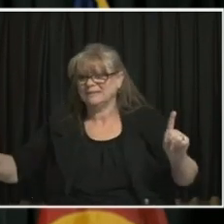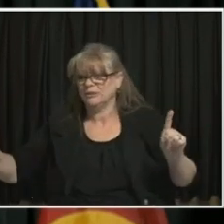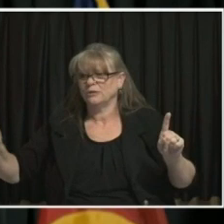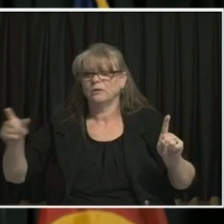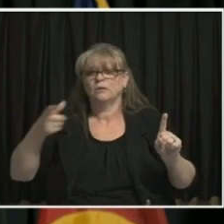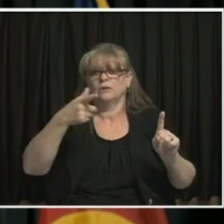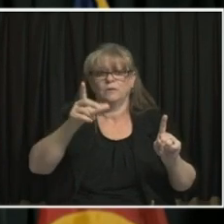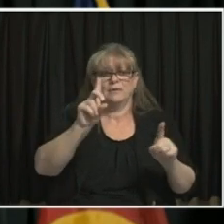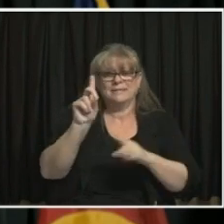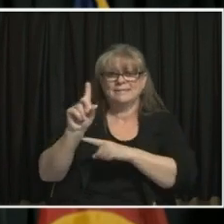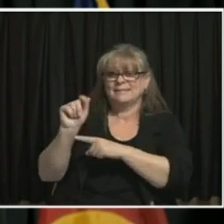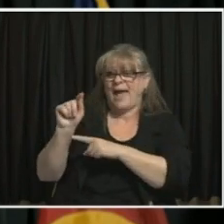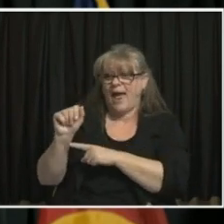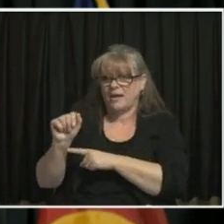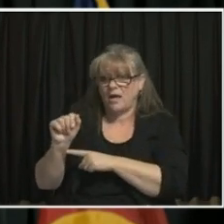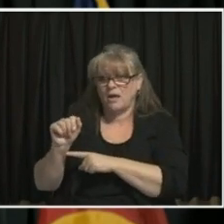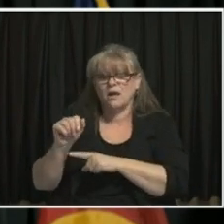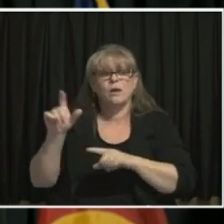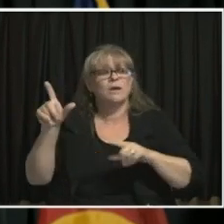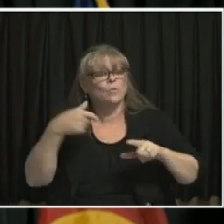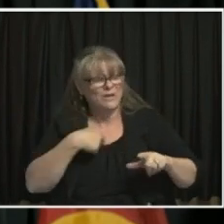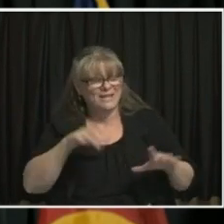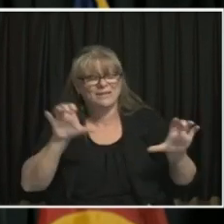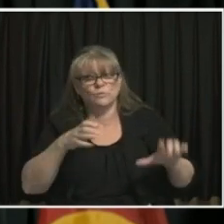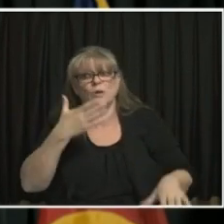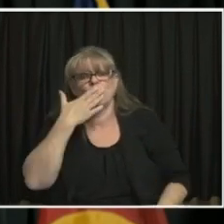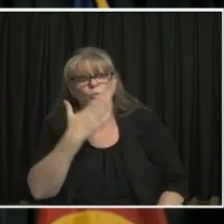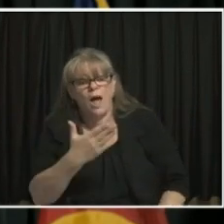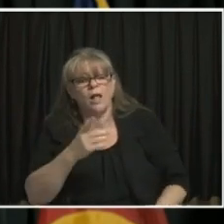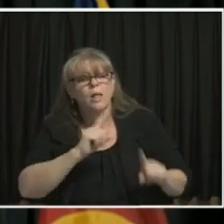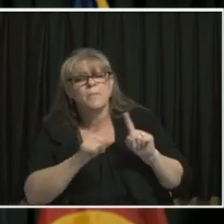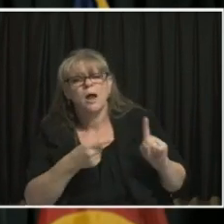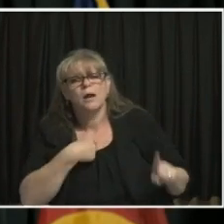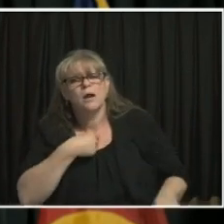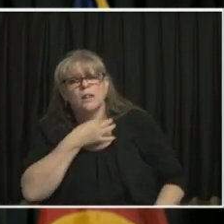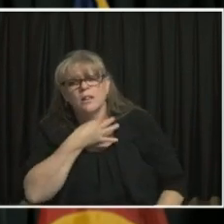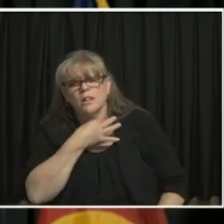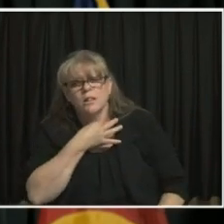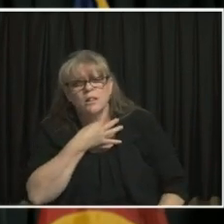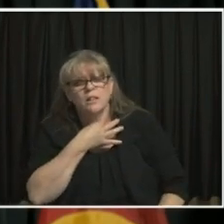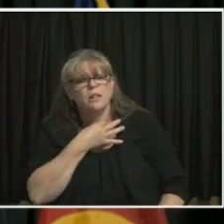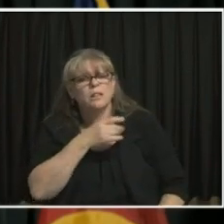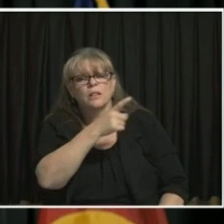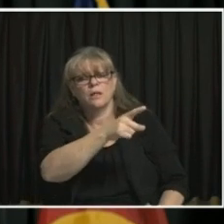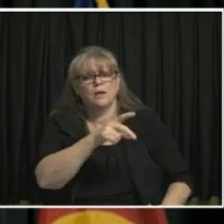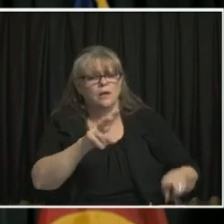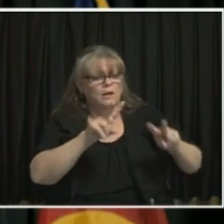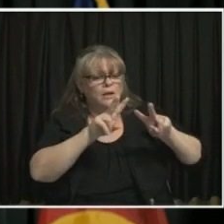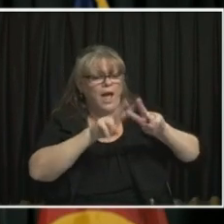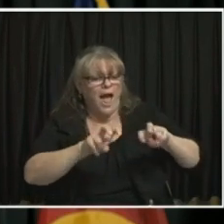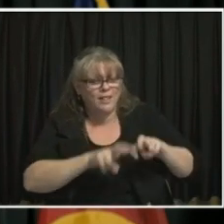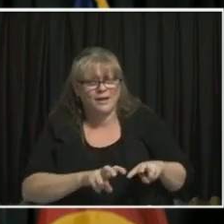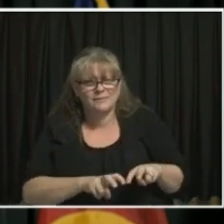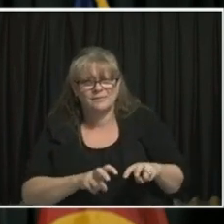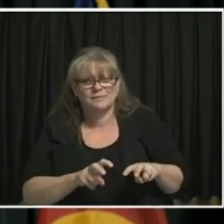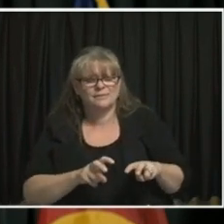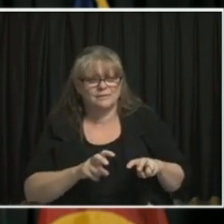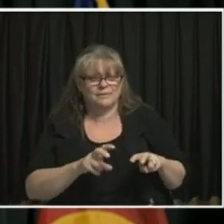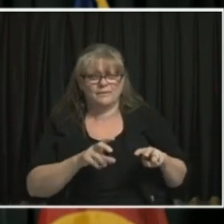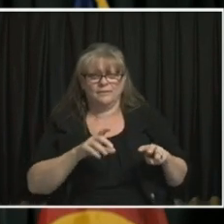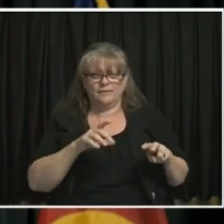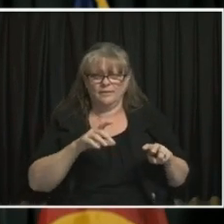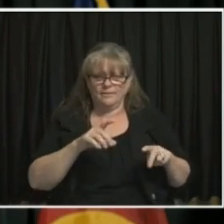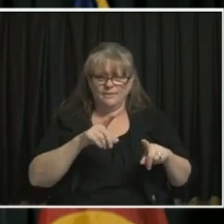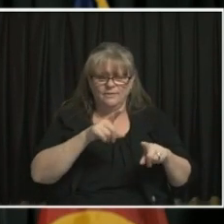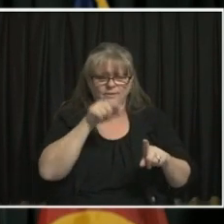well we're doing. But what's going on in terms of calculating those numbers in real time? I know most of them come from CU Anschutz, but they're